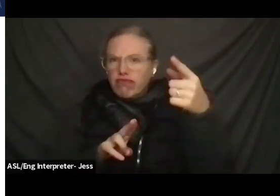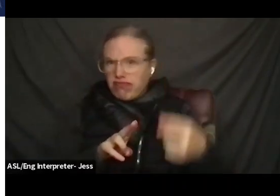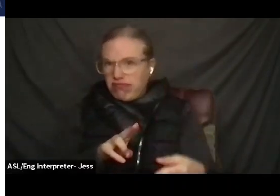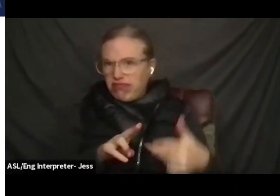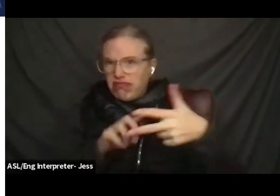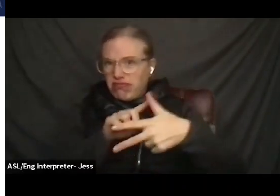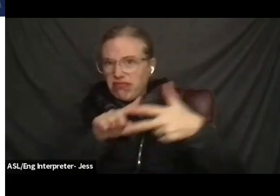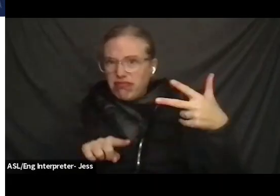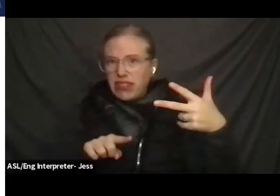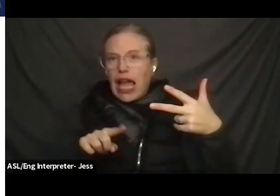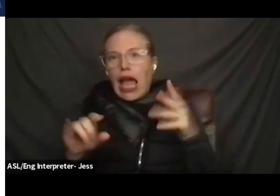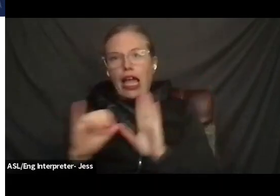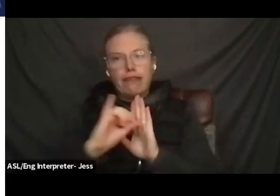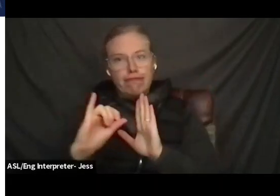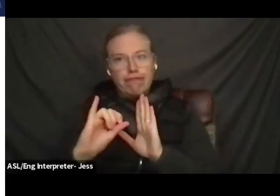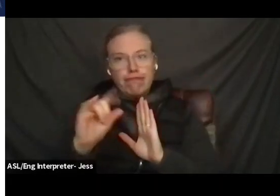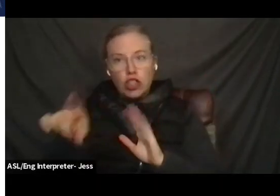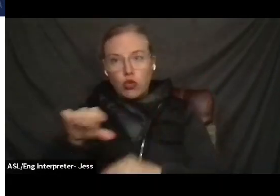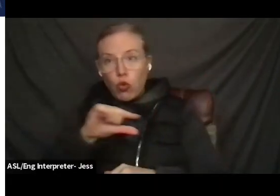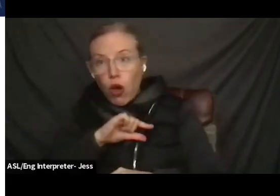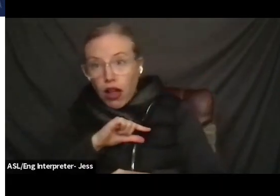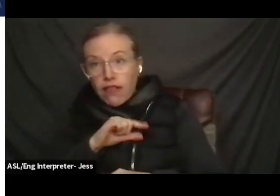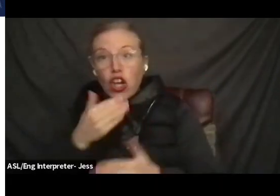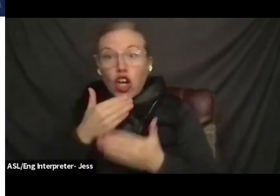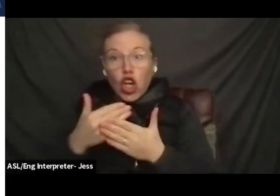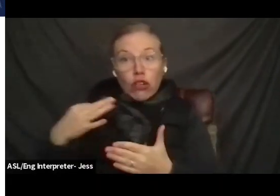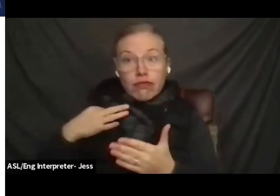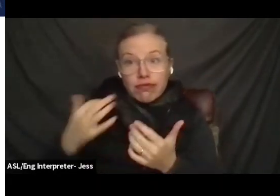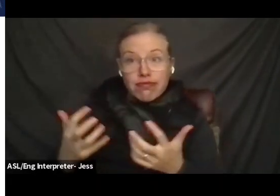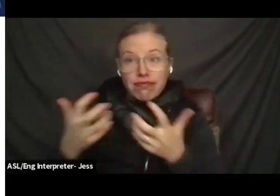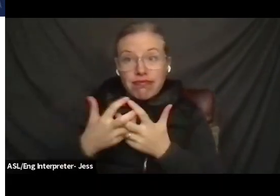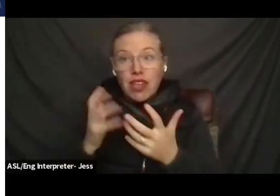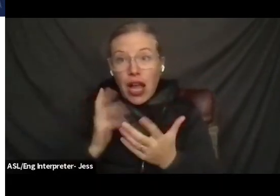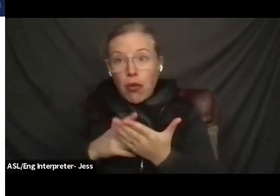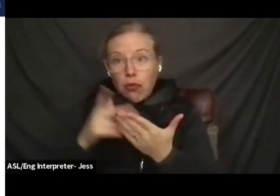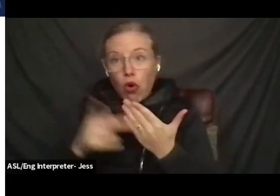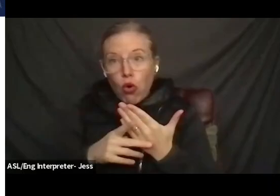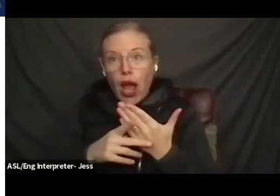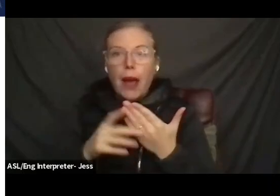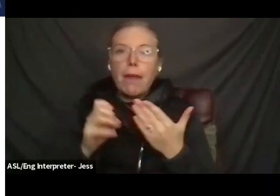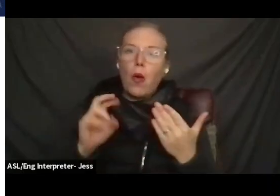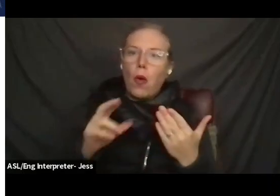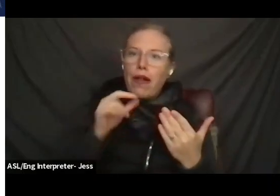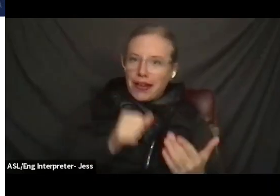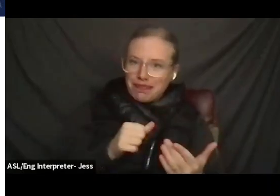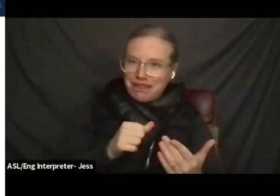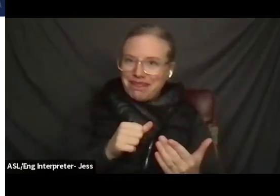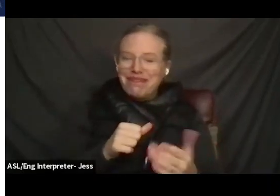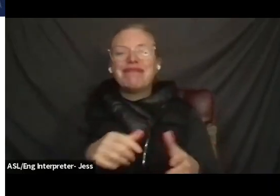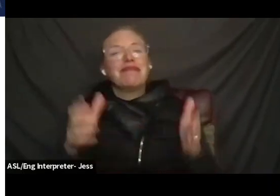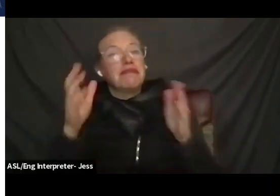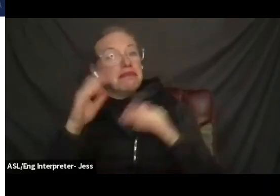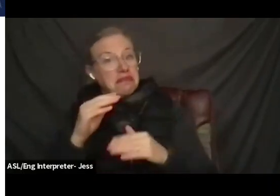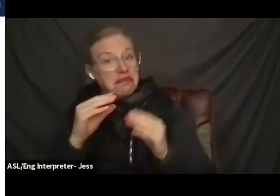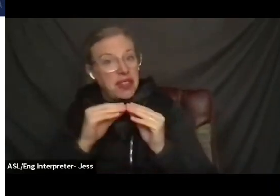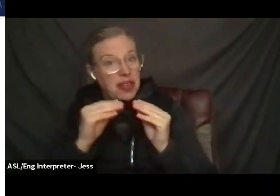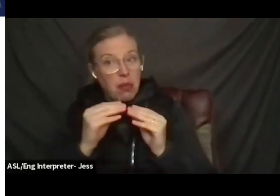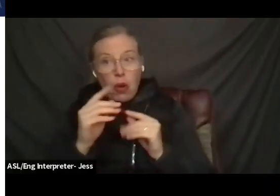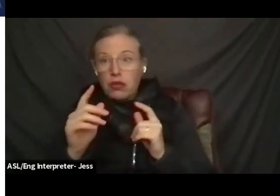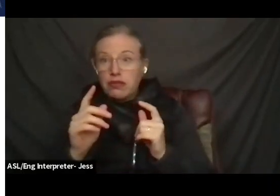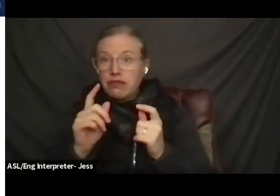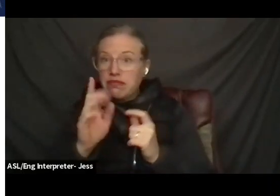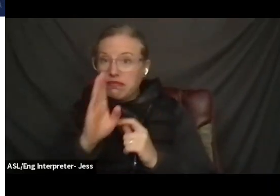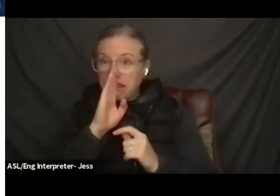you identify if you would be a good candidate for our program. And then if you guys have any